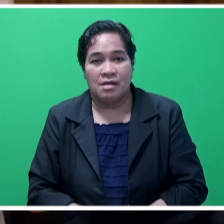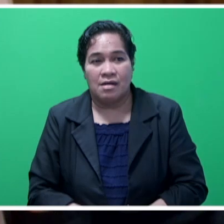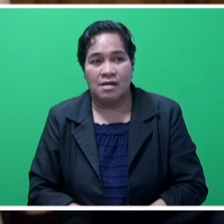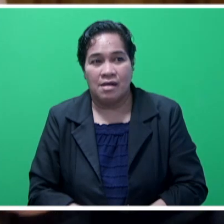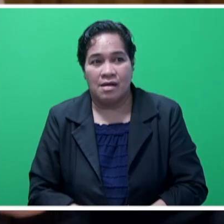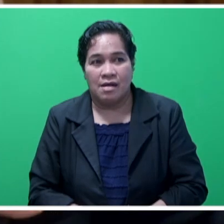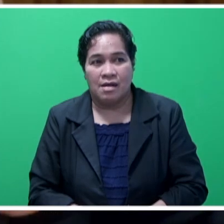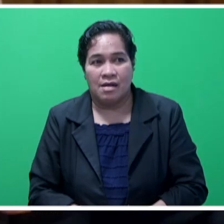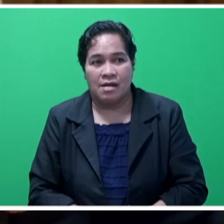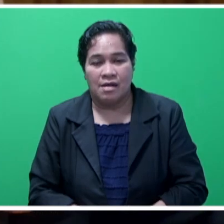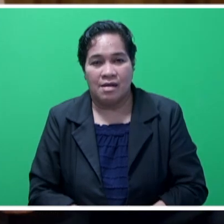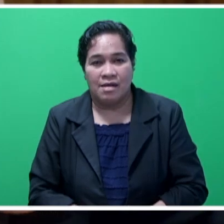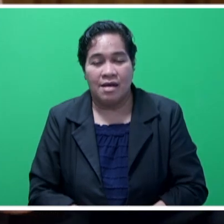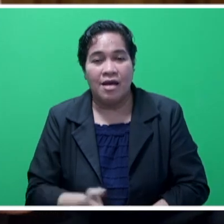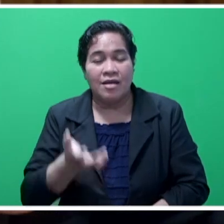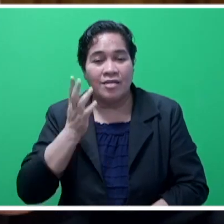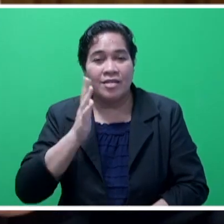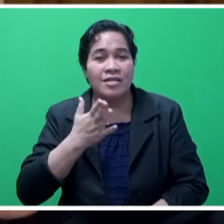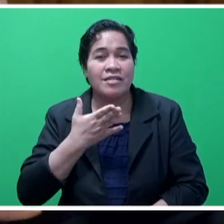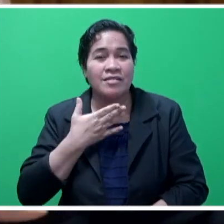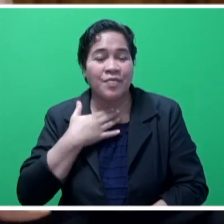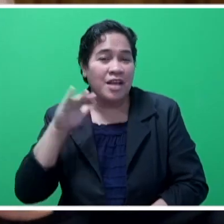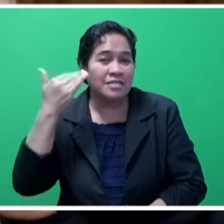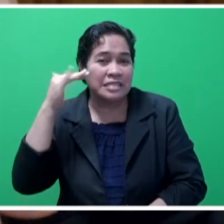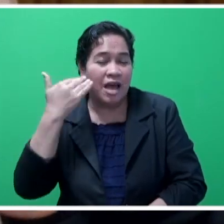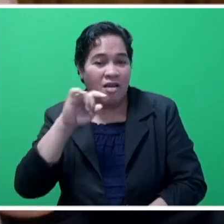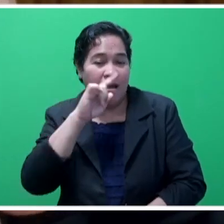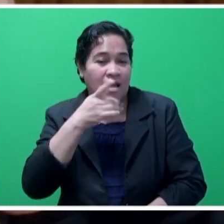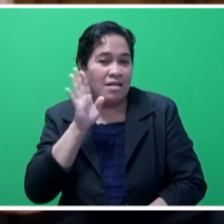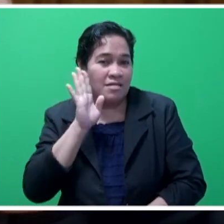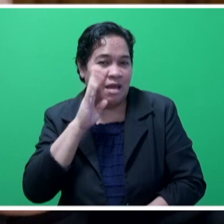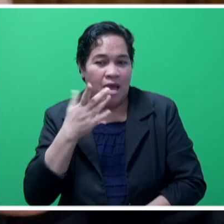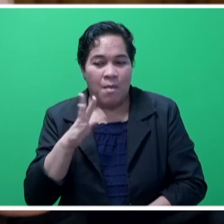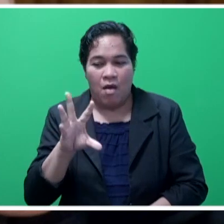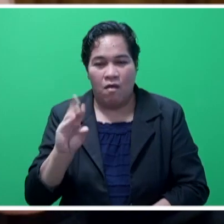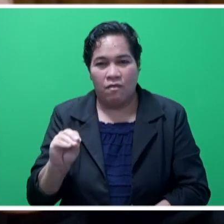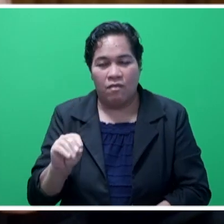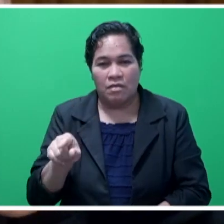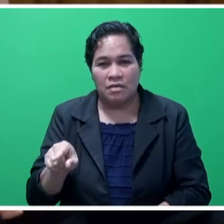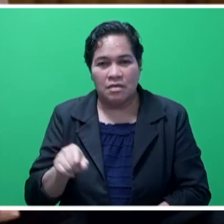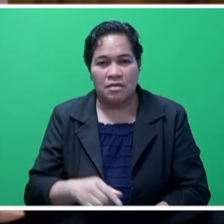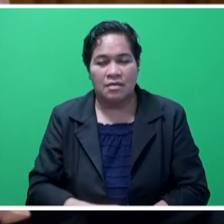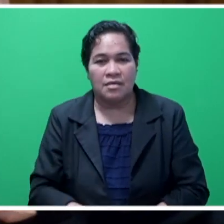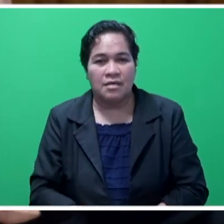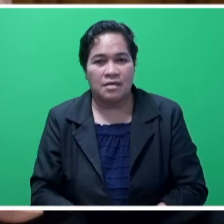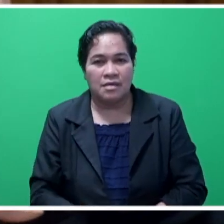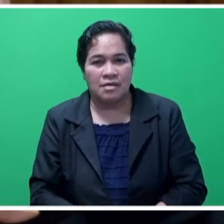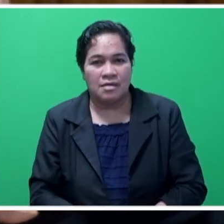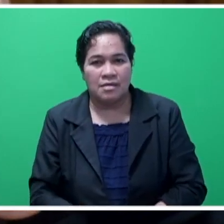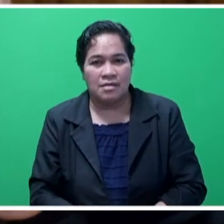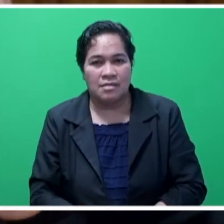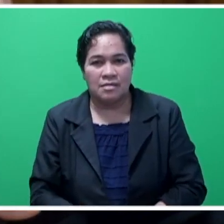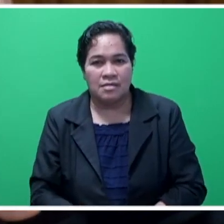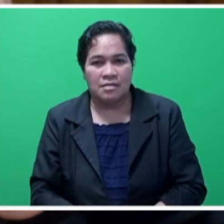to councillors. Could the Honourable Minister just explain exactly whether all